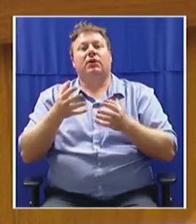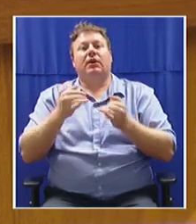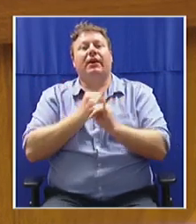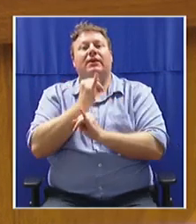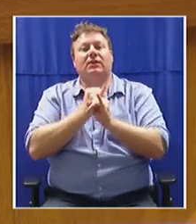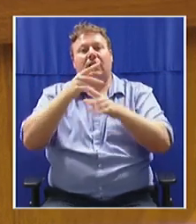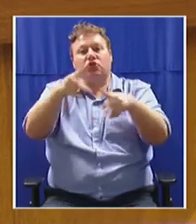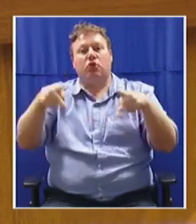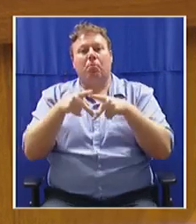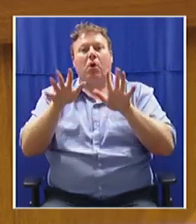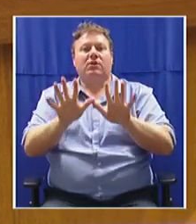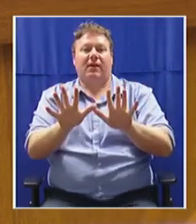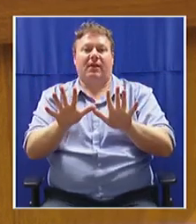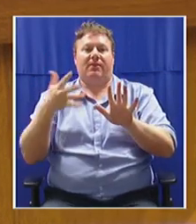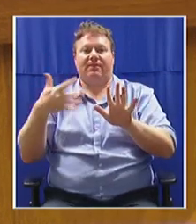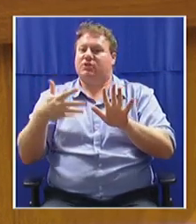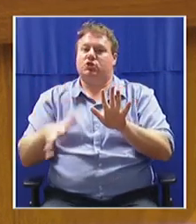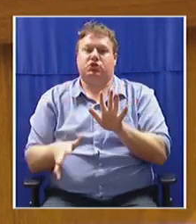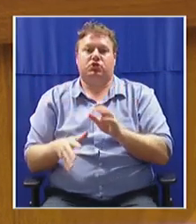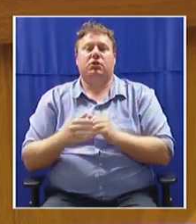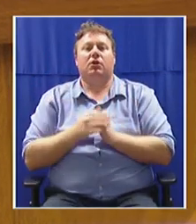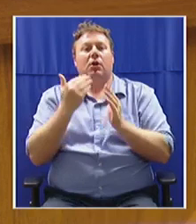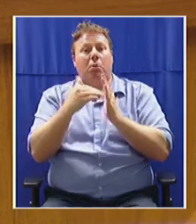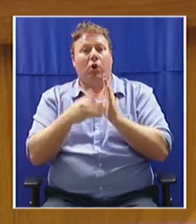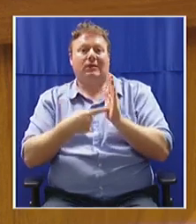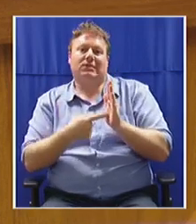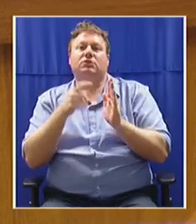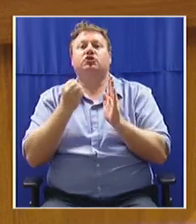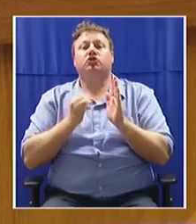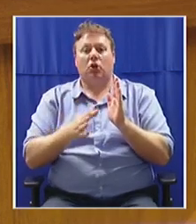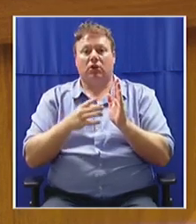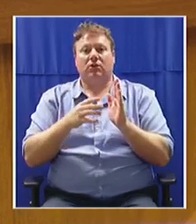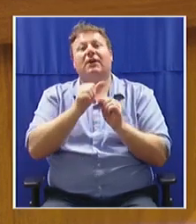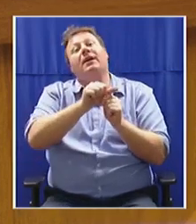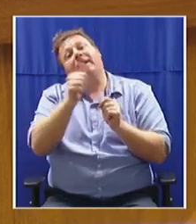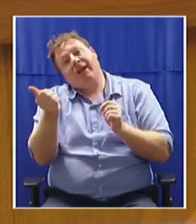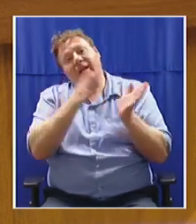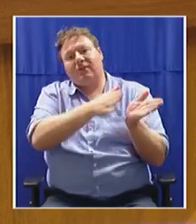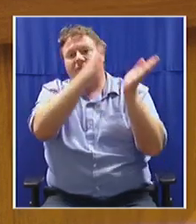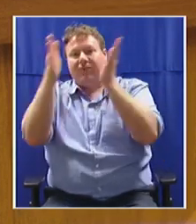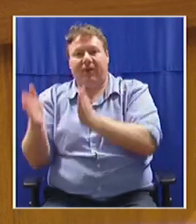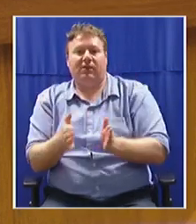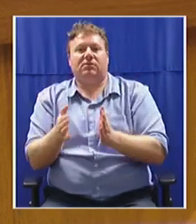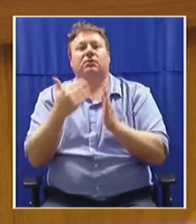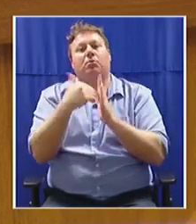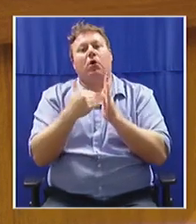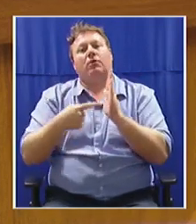phase program, with the next phase targeting an additional 5 industrial parks,